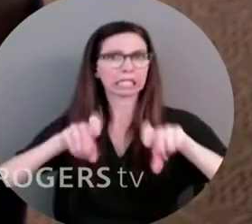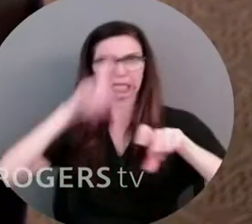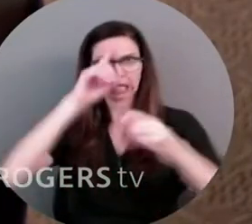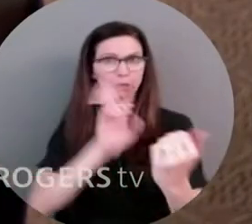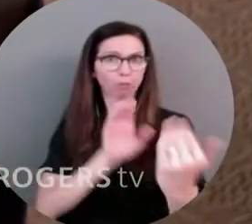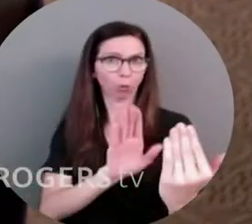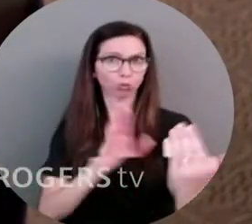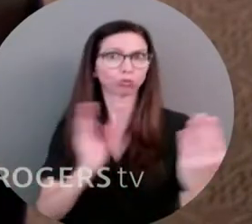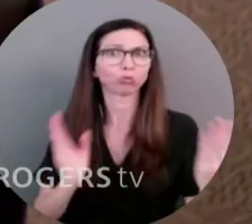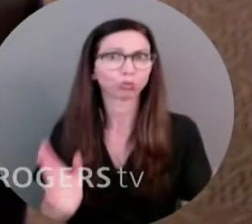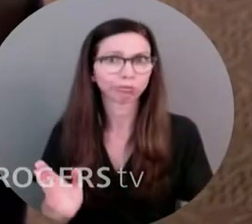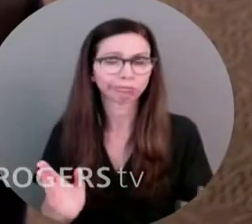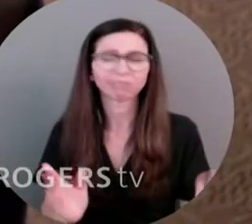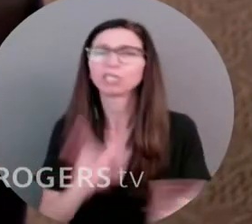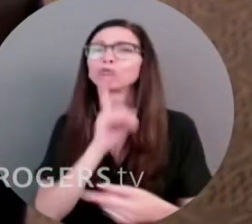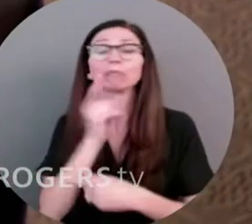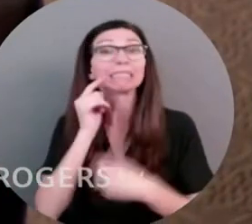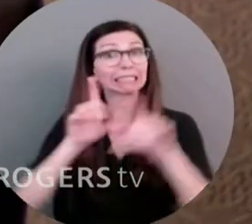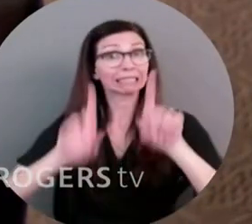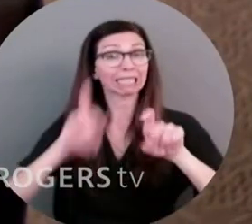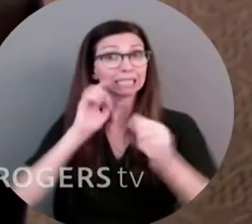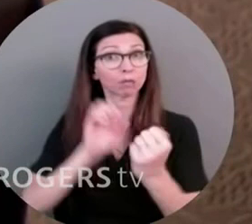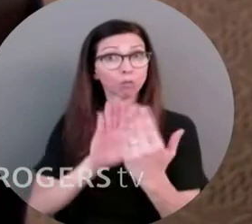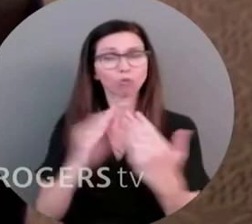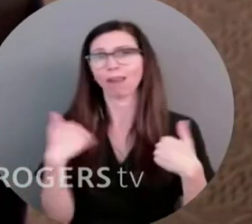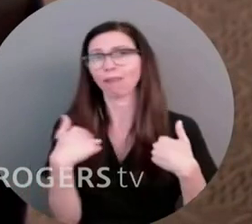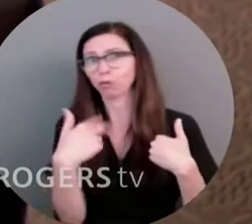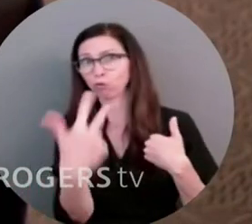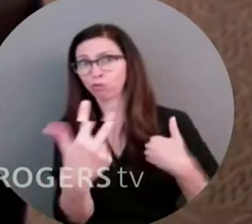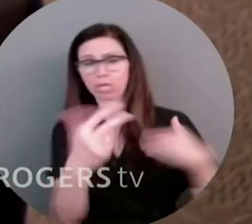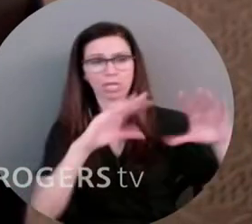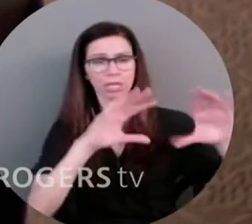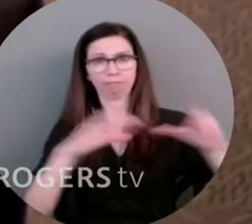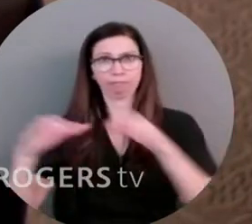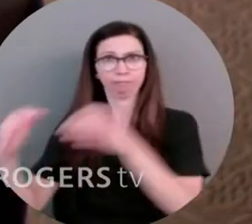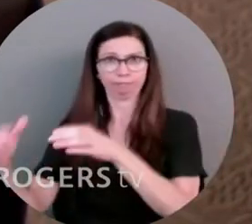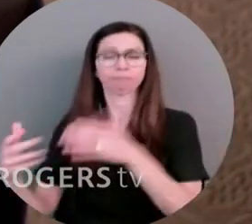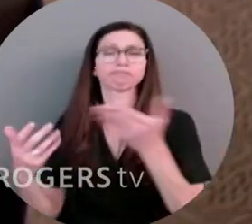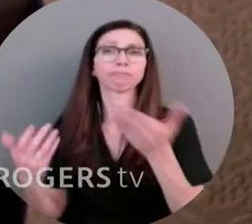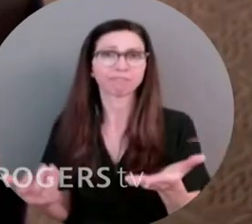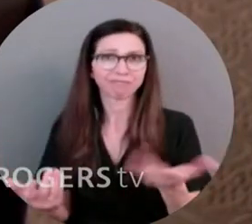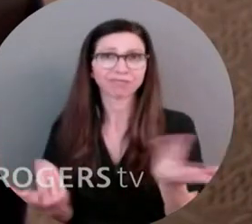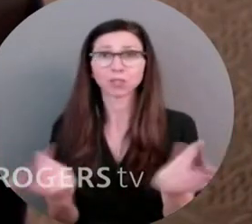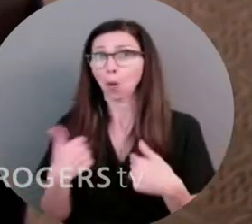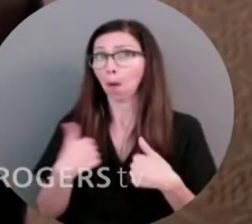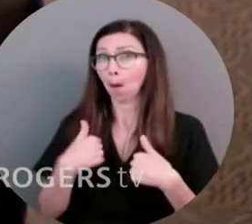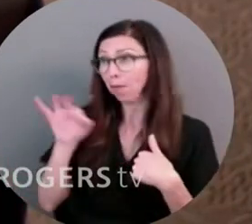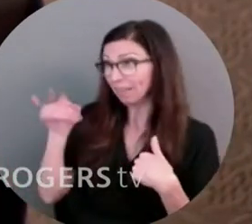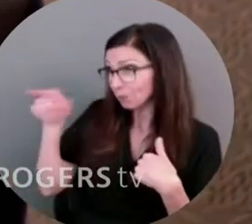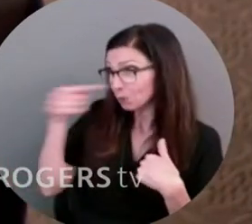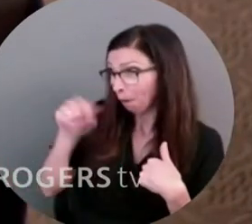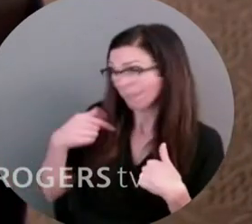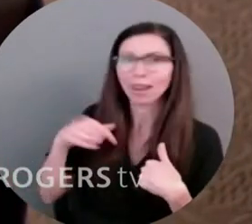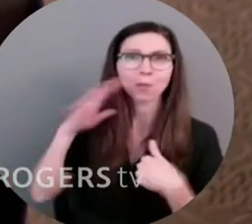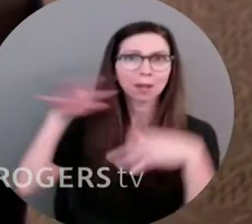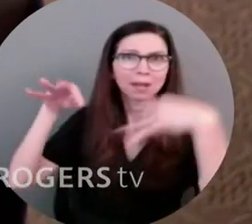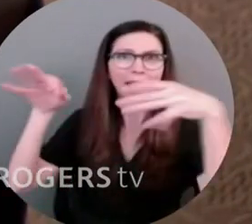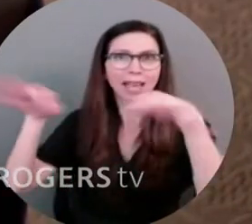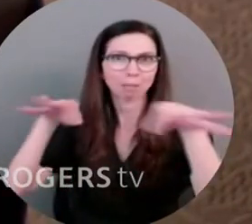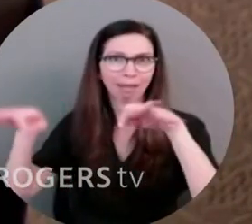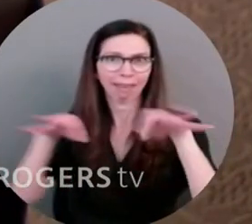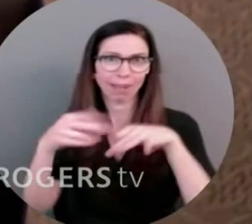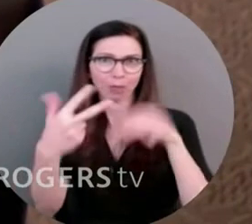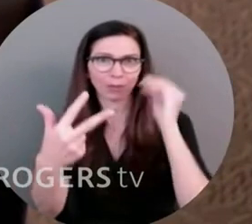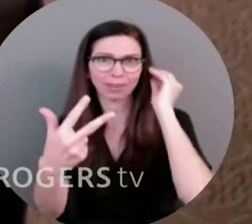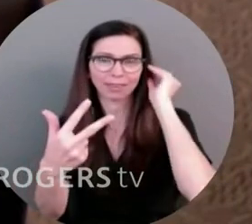3 types of testing that we're doing right now, if you'll give me a moment to explain. We're testing